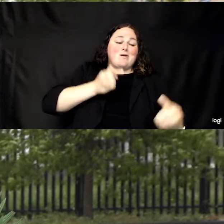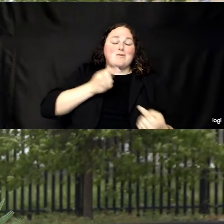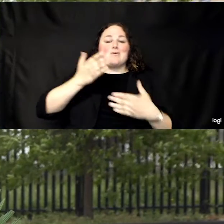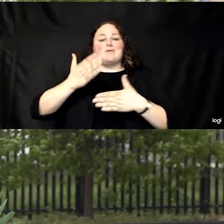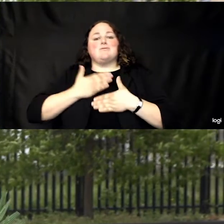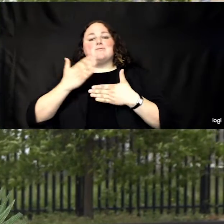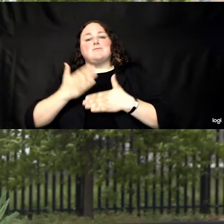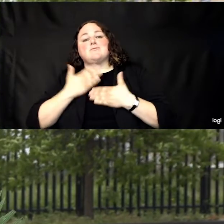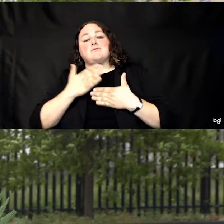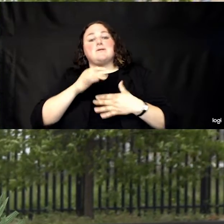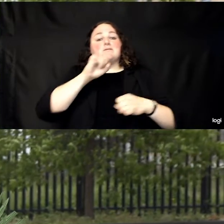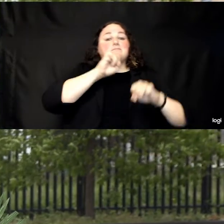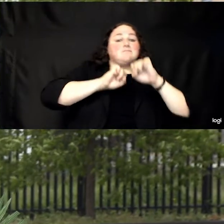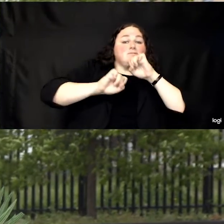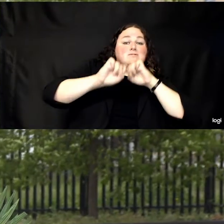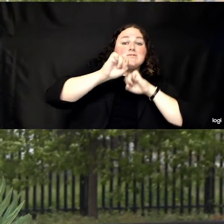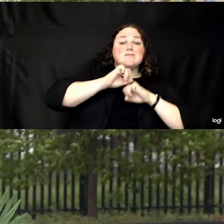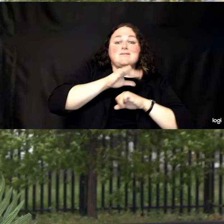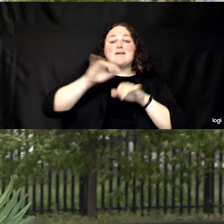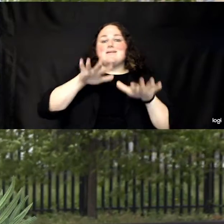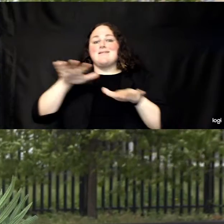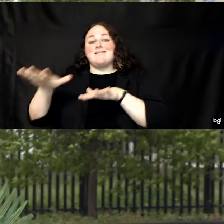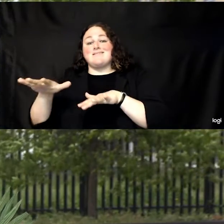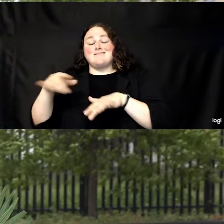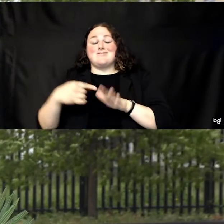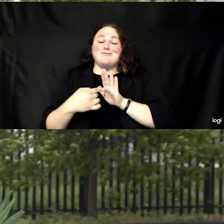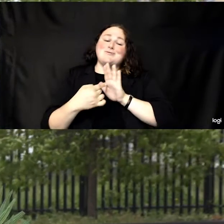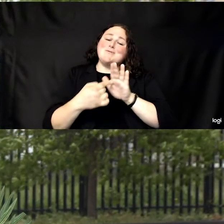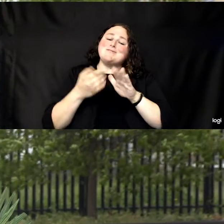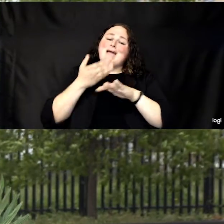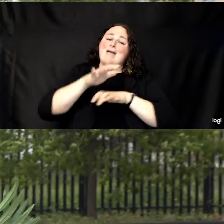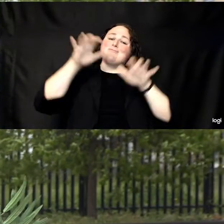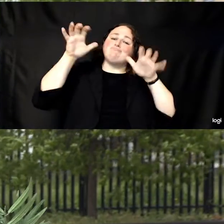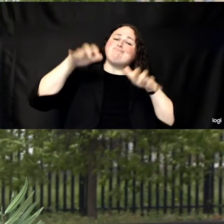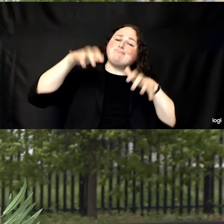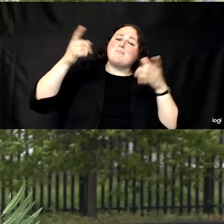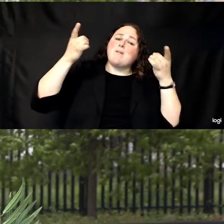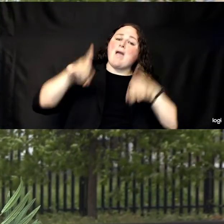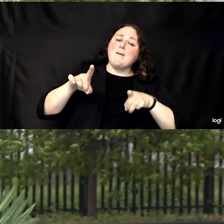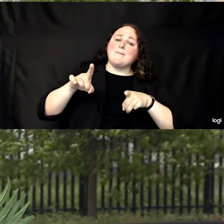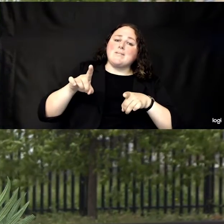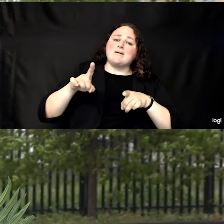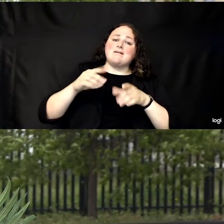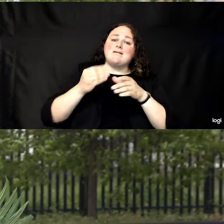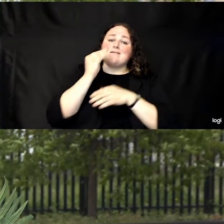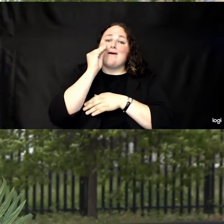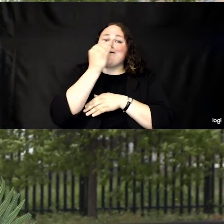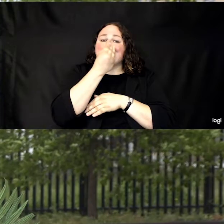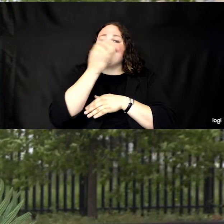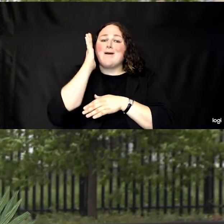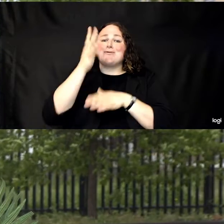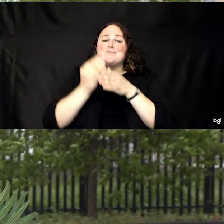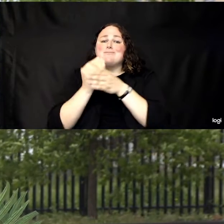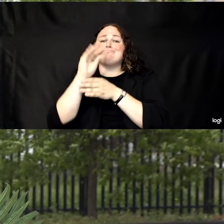there was also ease. This shows that after every storm, flowers will bloom and the sun will shine again.